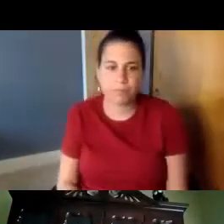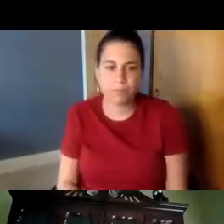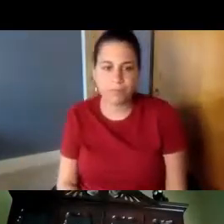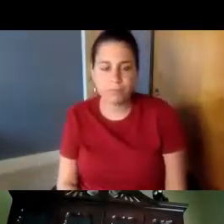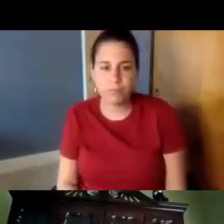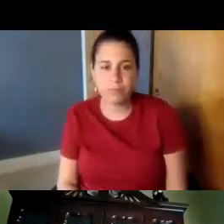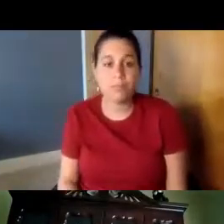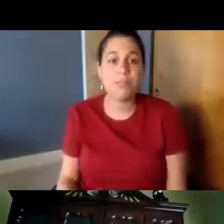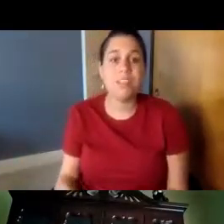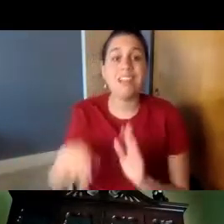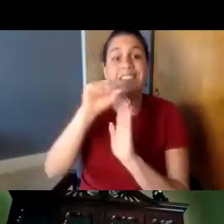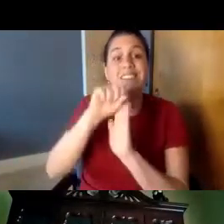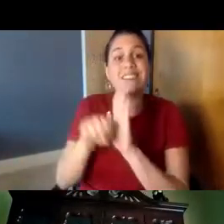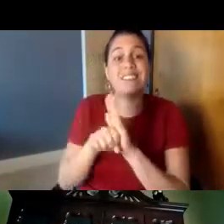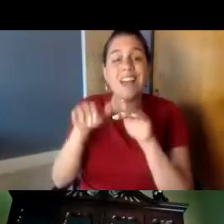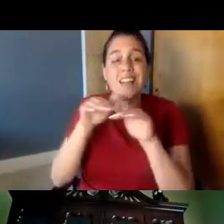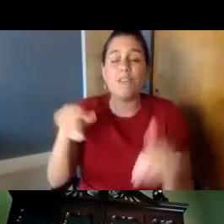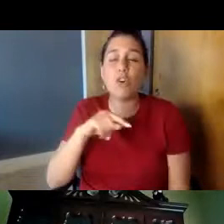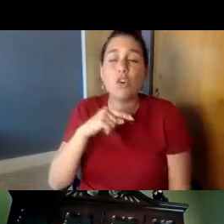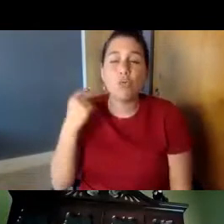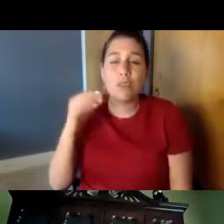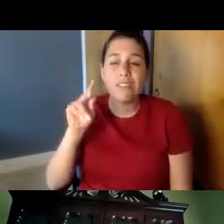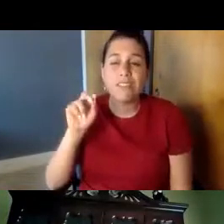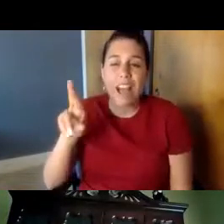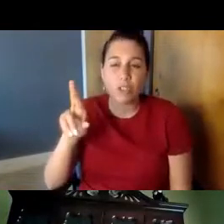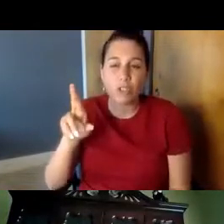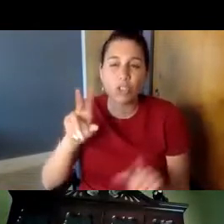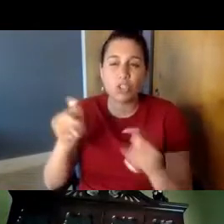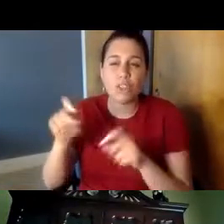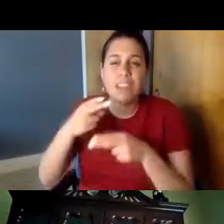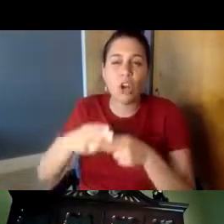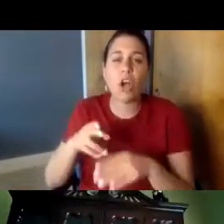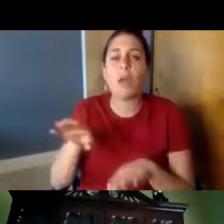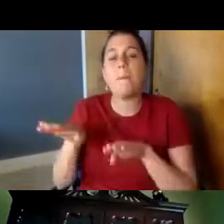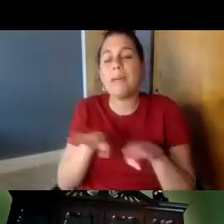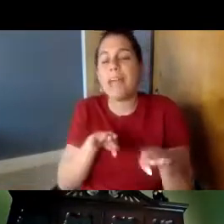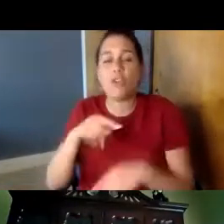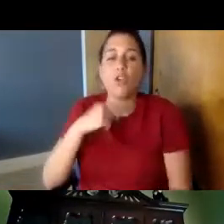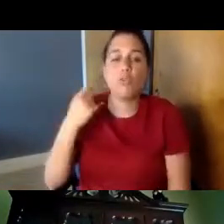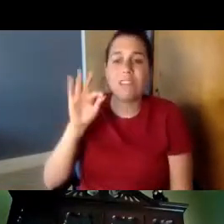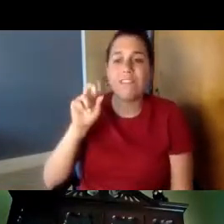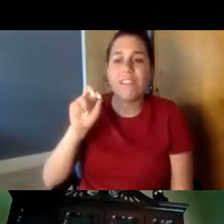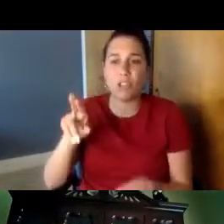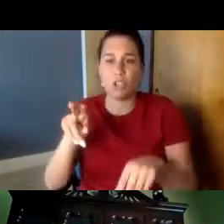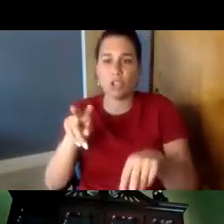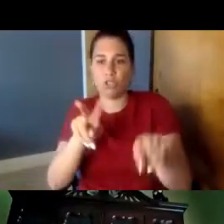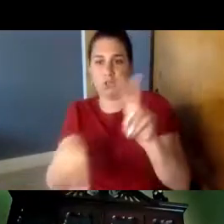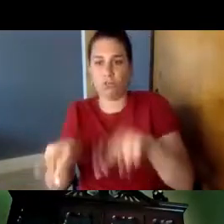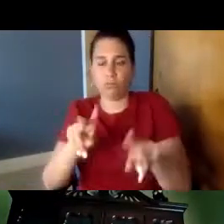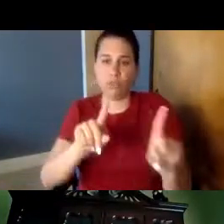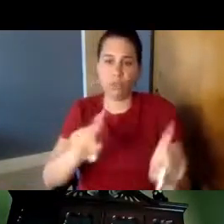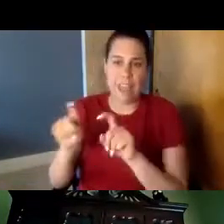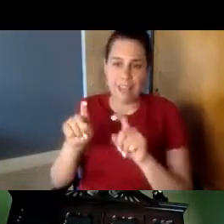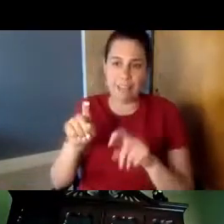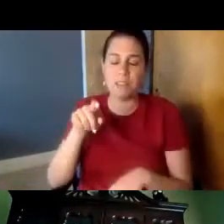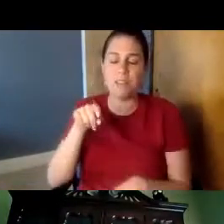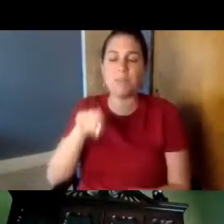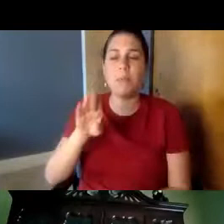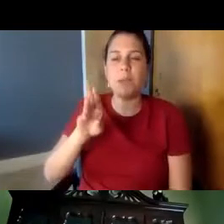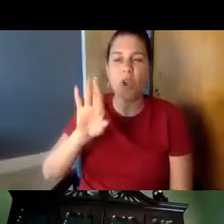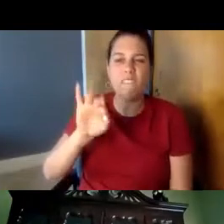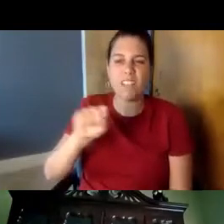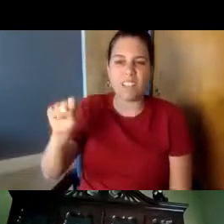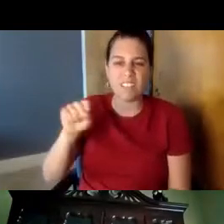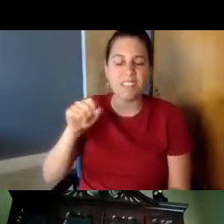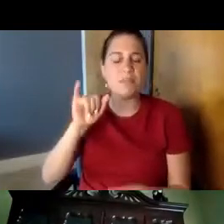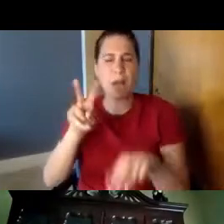state level risk factor survey called the Behavior Risk Factor Surveillance System to understand cancer related risk factors and behaviors.